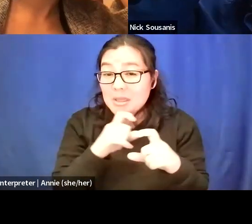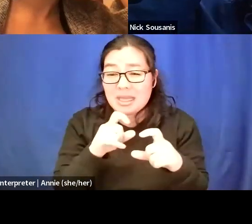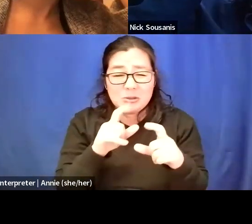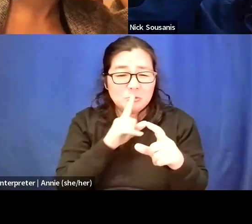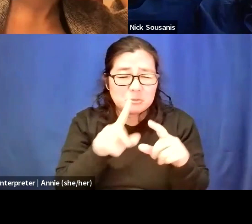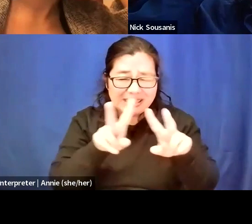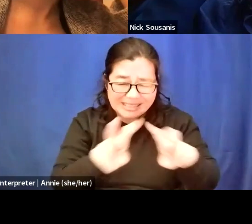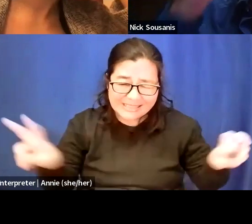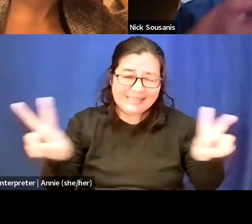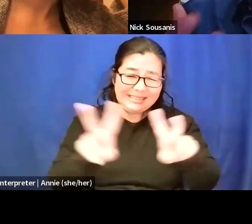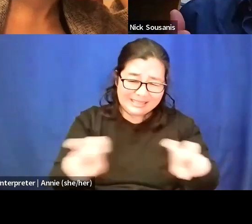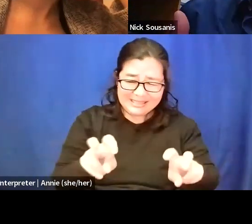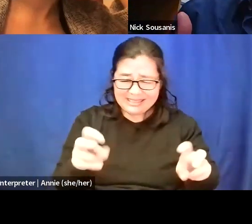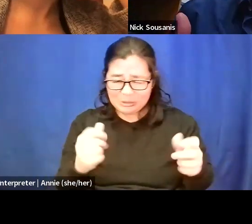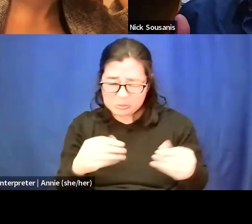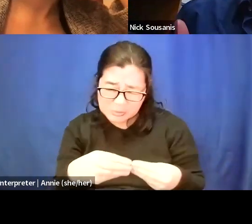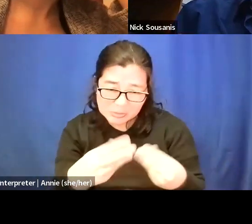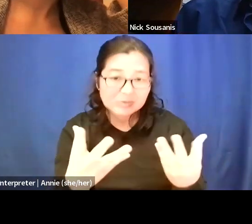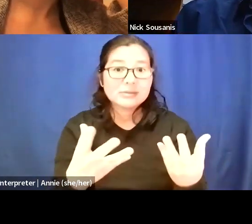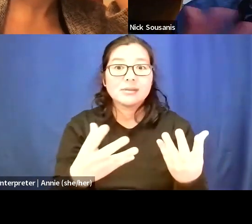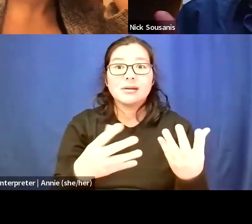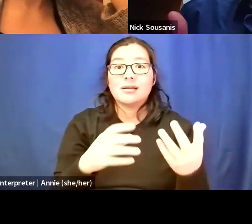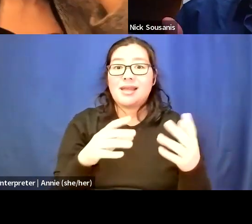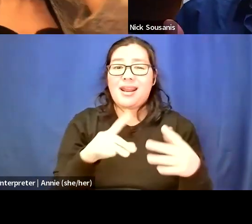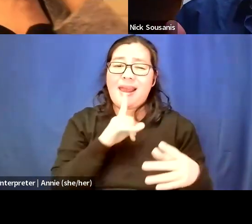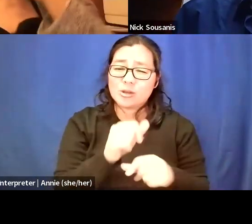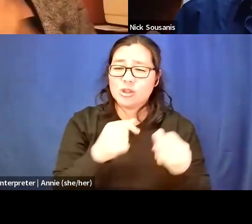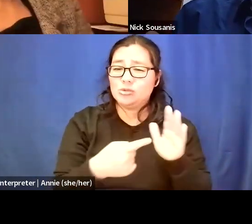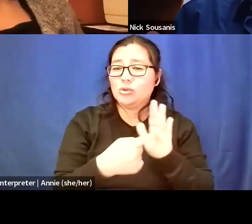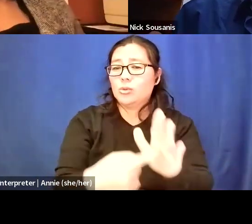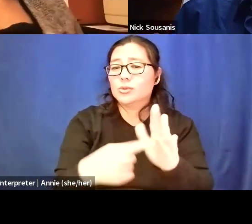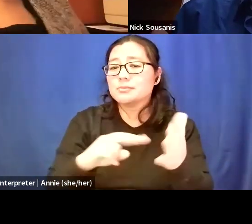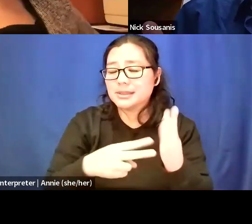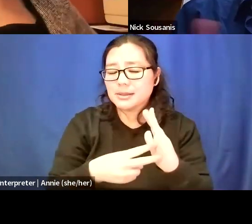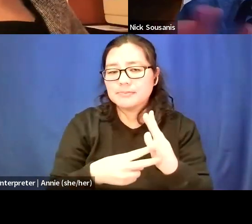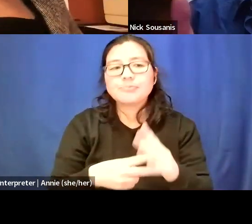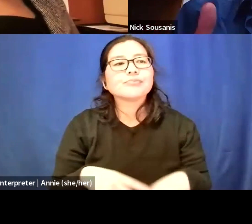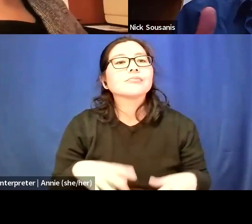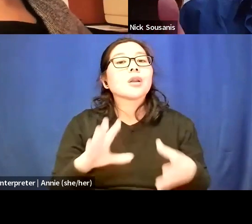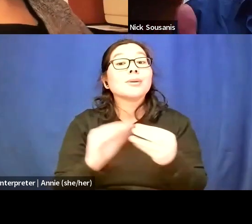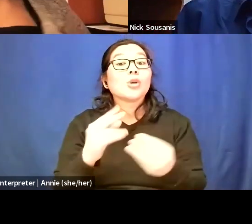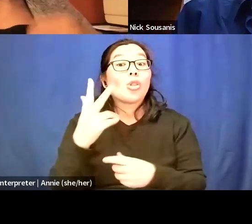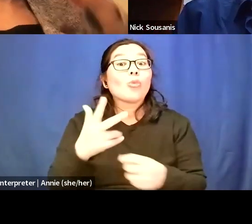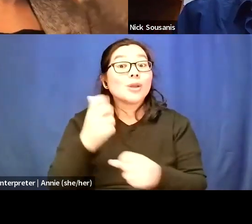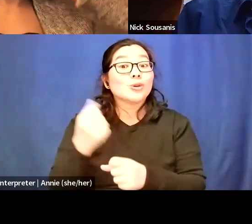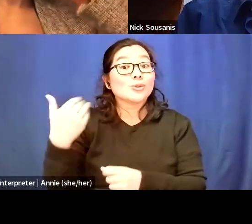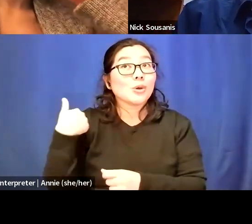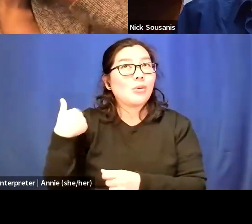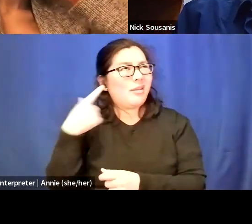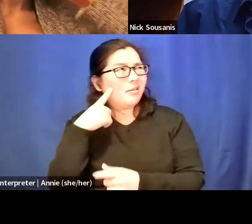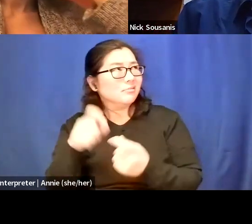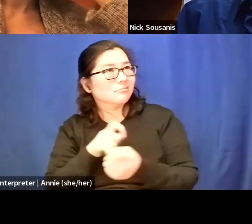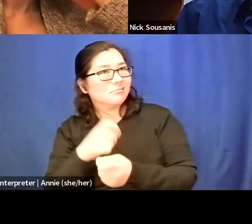pull it apart in a way that's even remotely meaningful. I mean, I'll just say back to 3 years ago, in just about, almost exactly 3